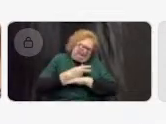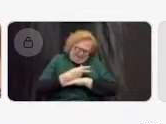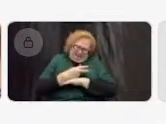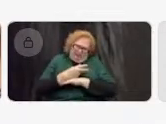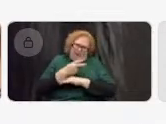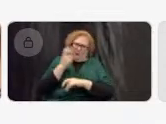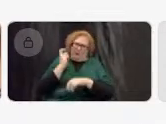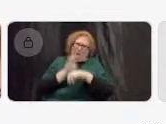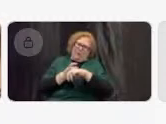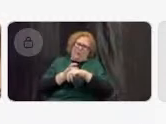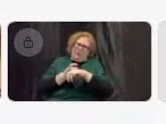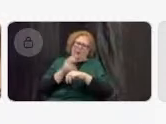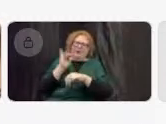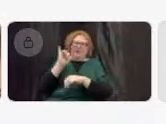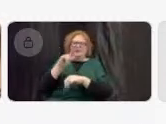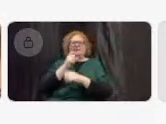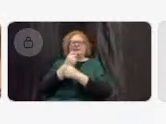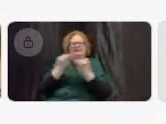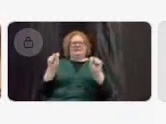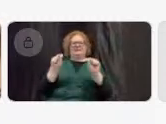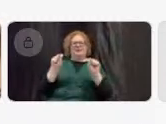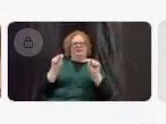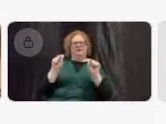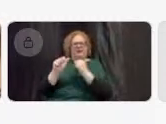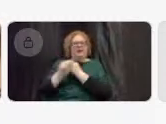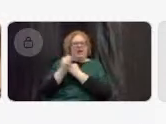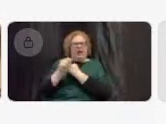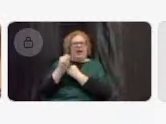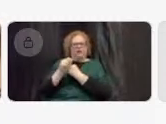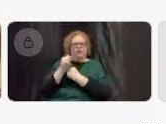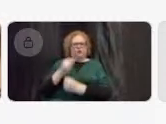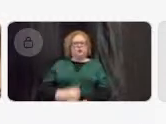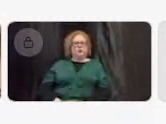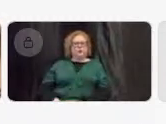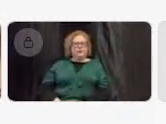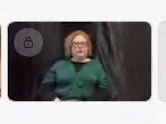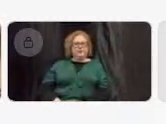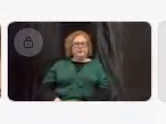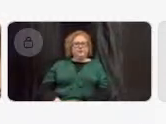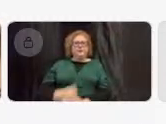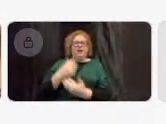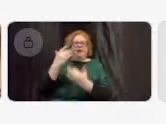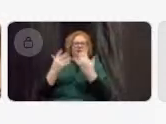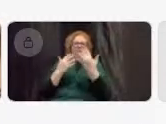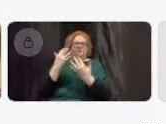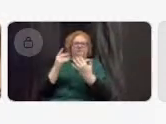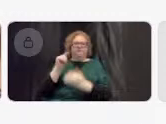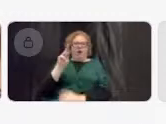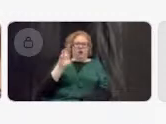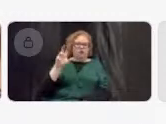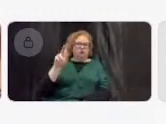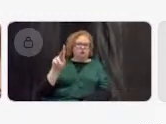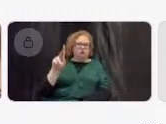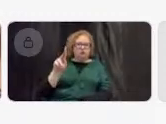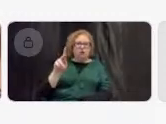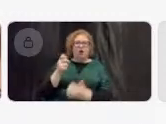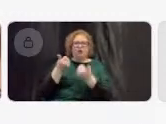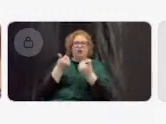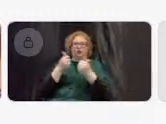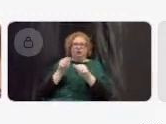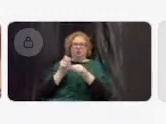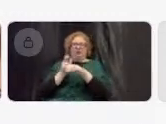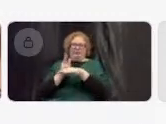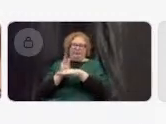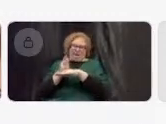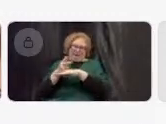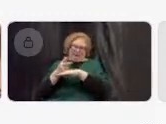really presents a safety hazard. The fire truck trying to make that turn down the street